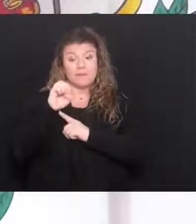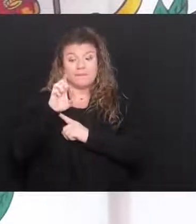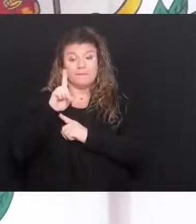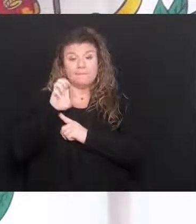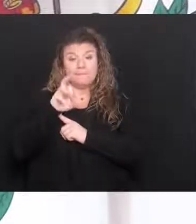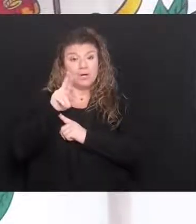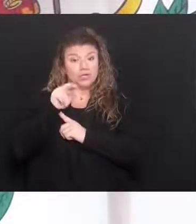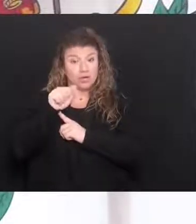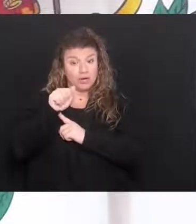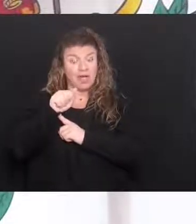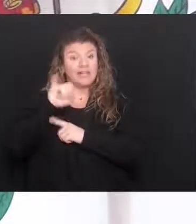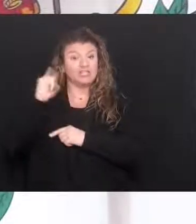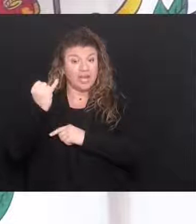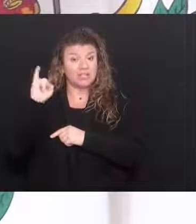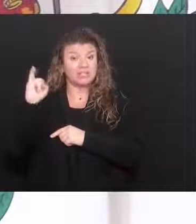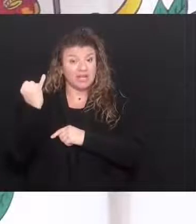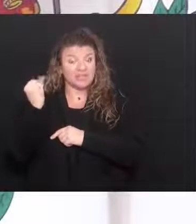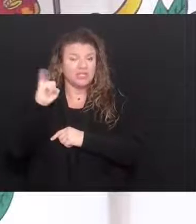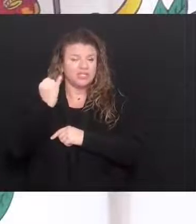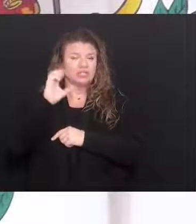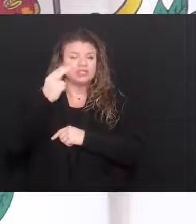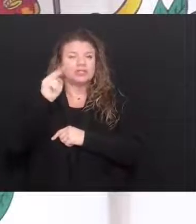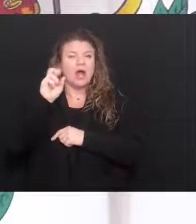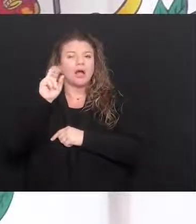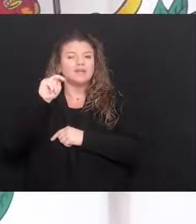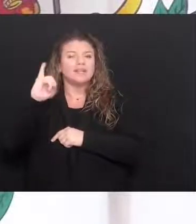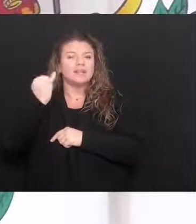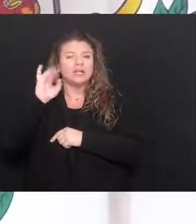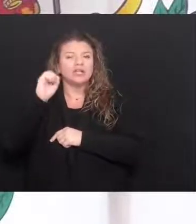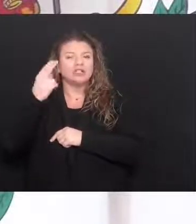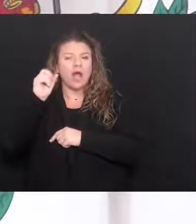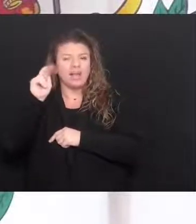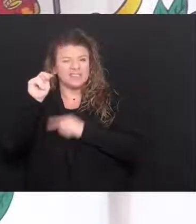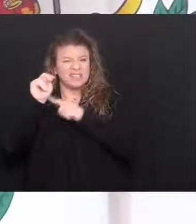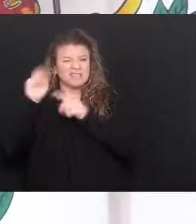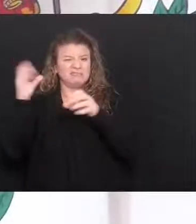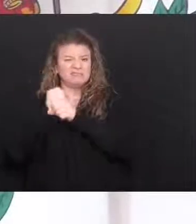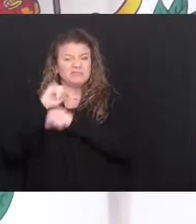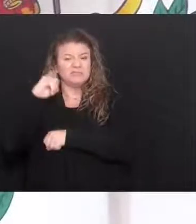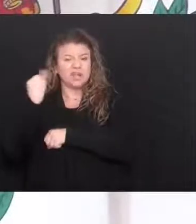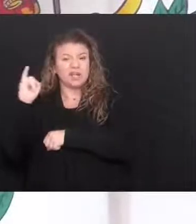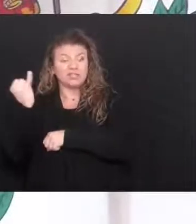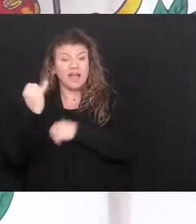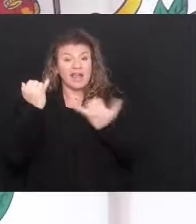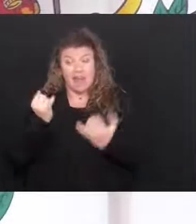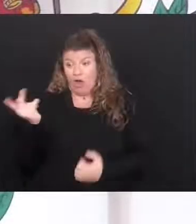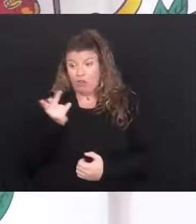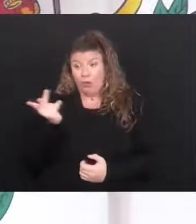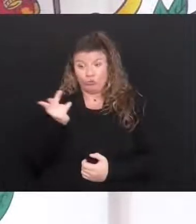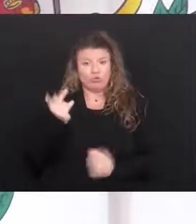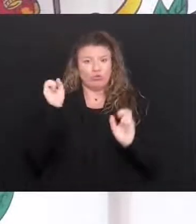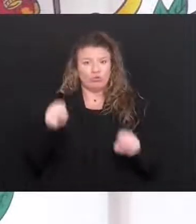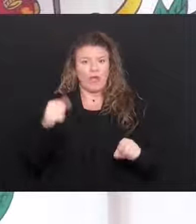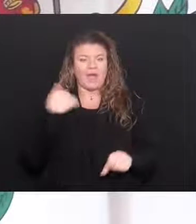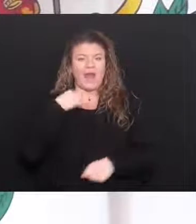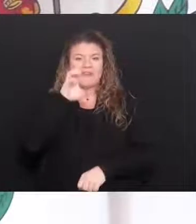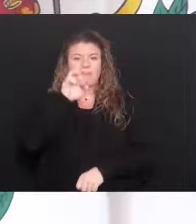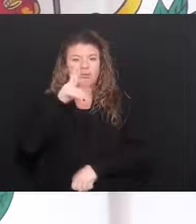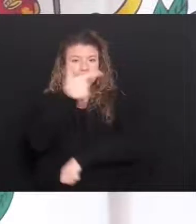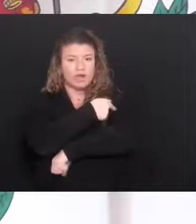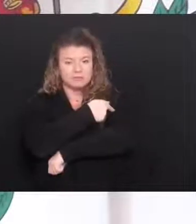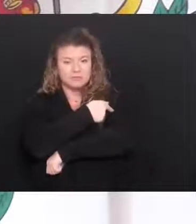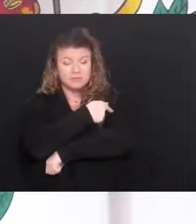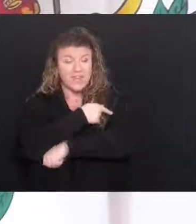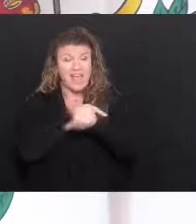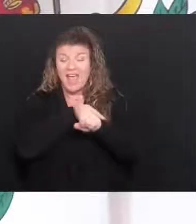Moderna and J&J or Johnson & Johnson are now, you know, out there for booster shots. If you